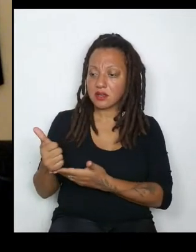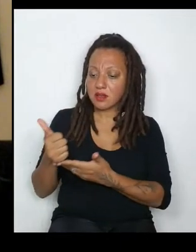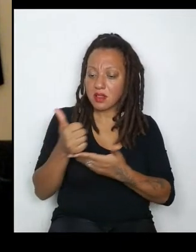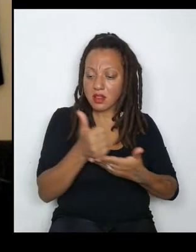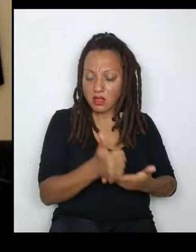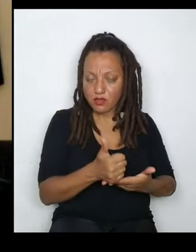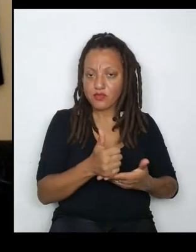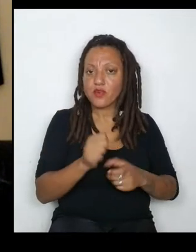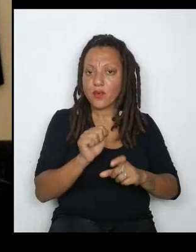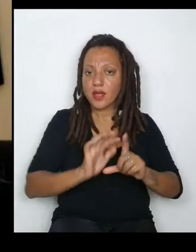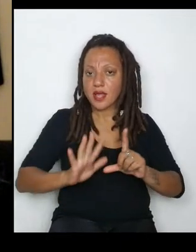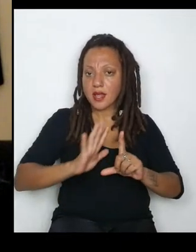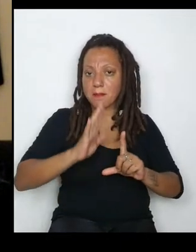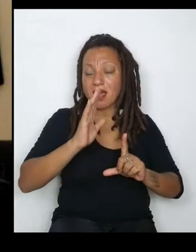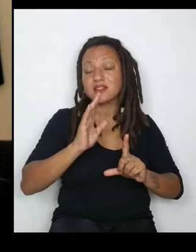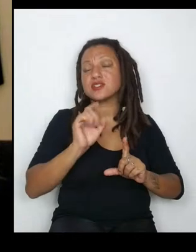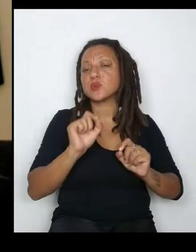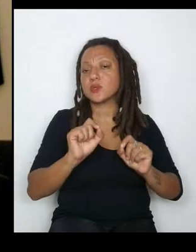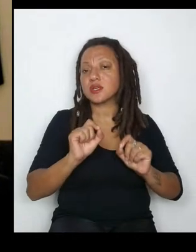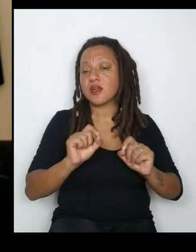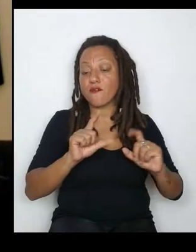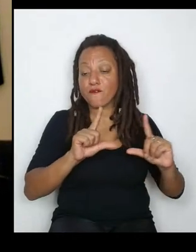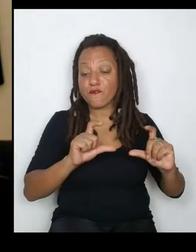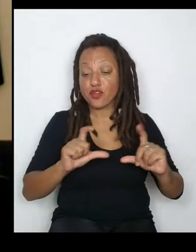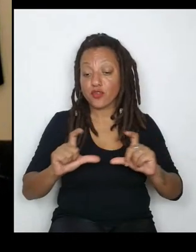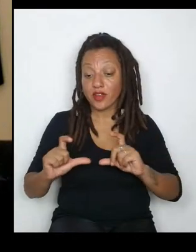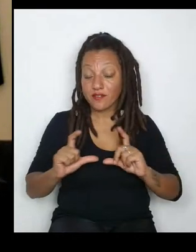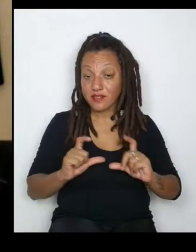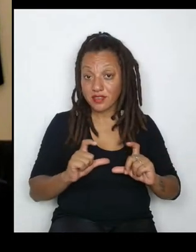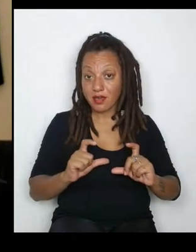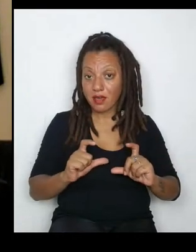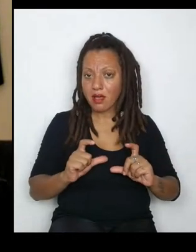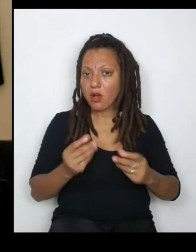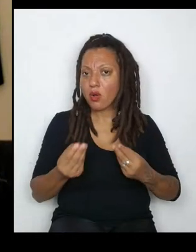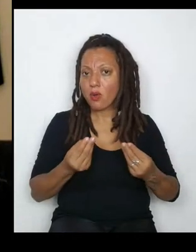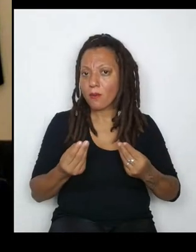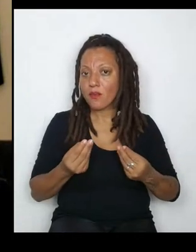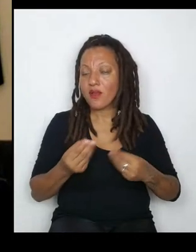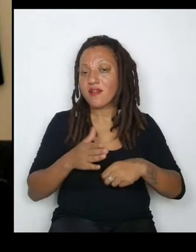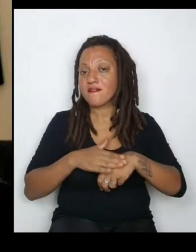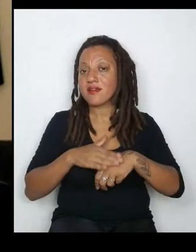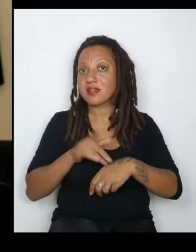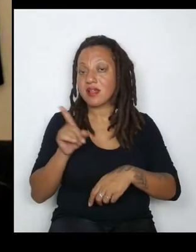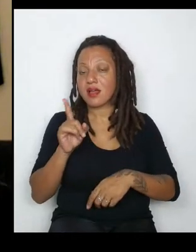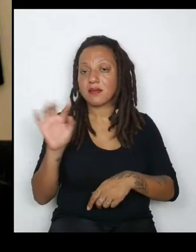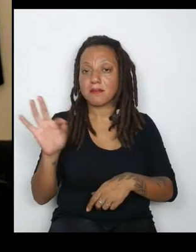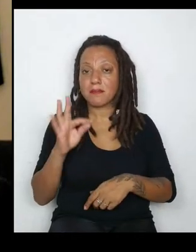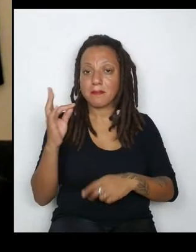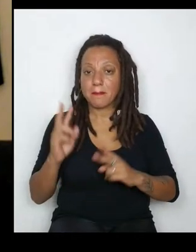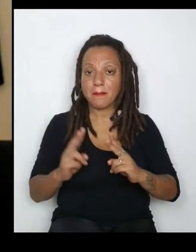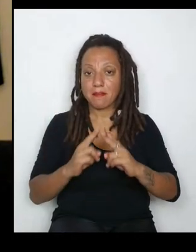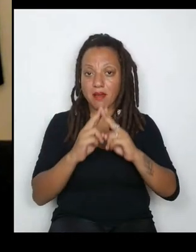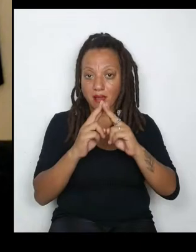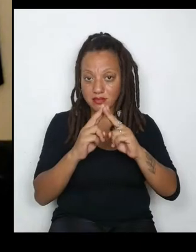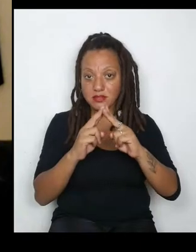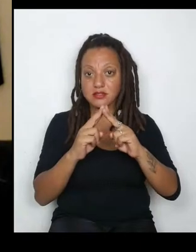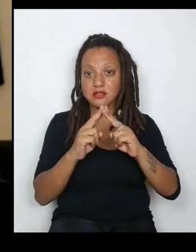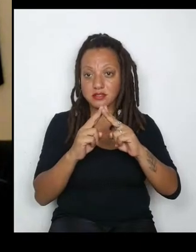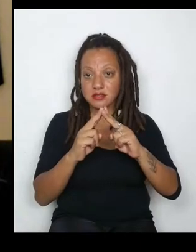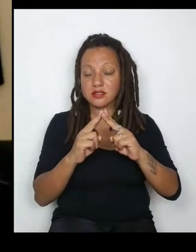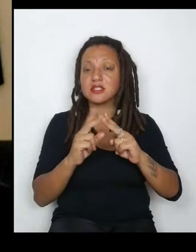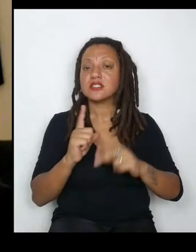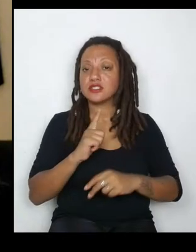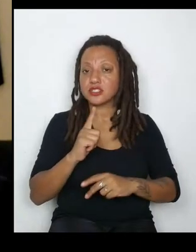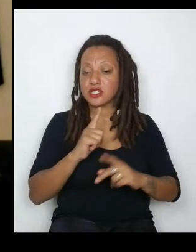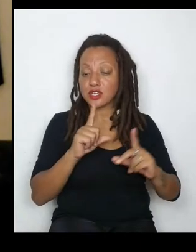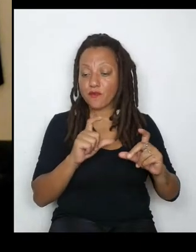that he'd acquired in paris photographs from the works that he saw in the universal exhibition but